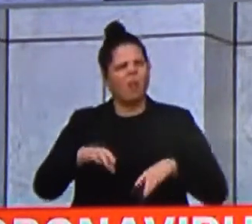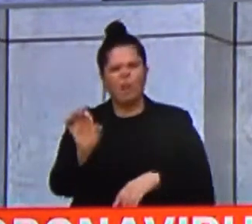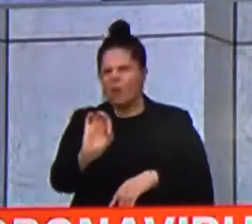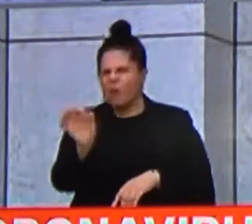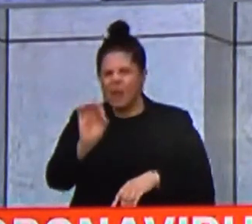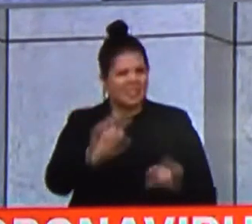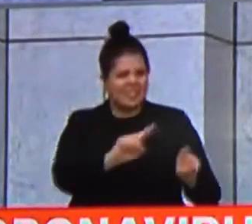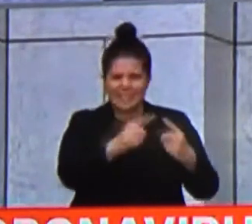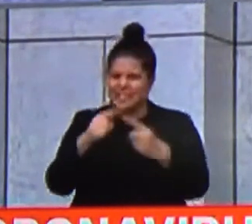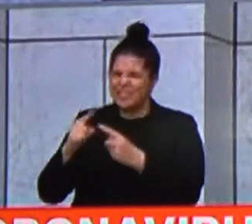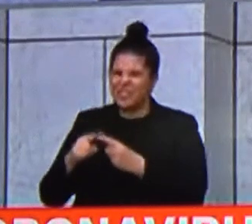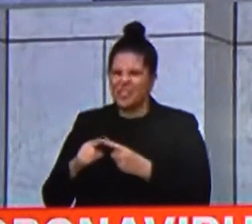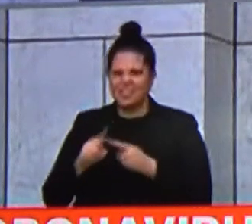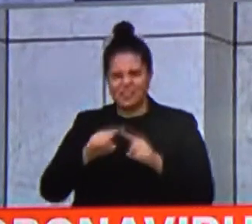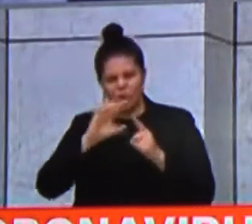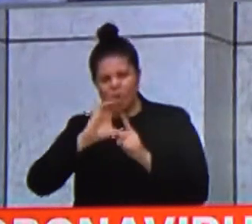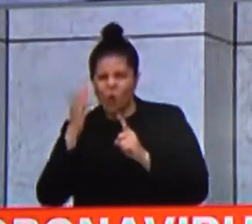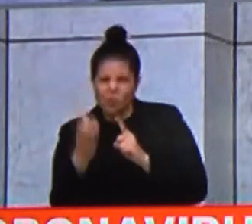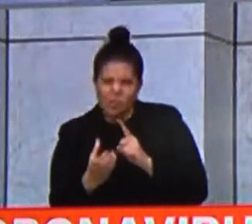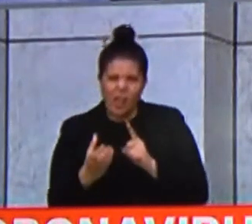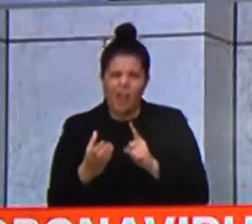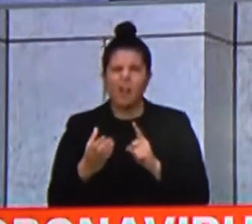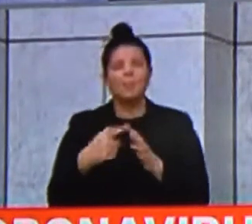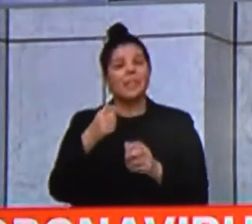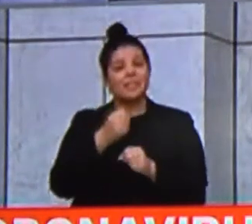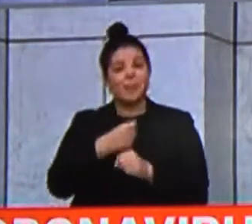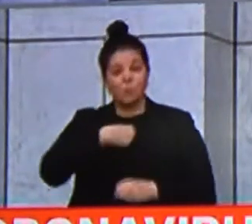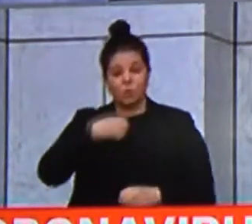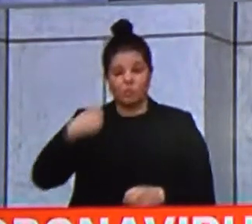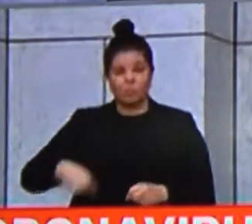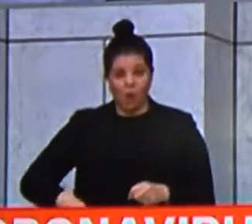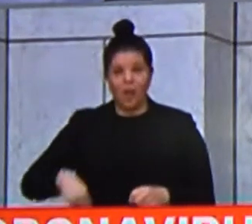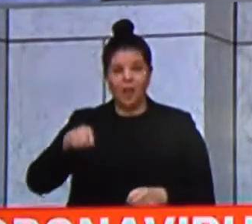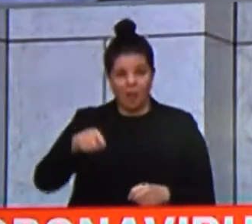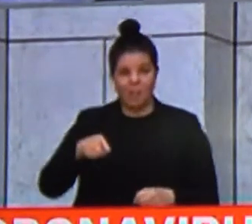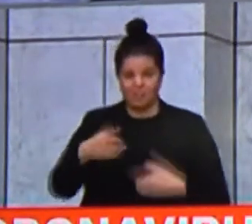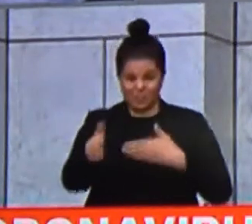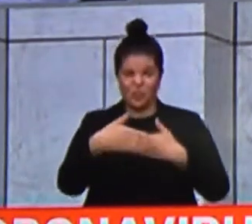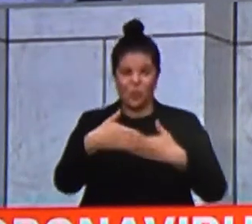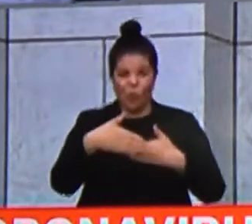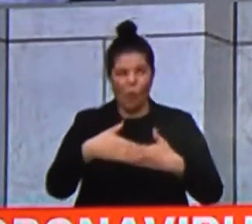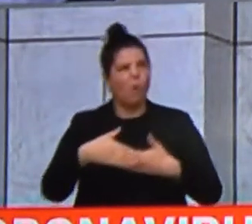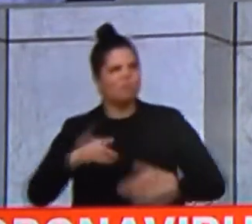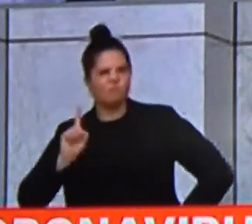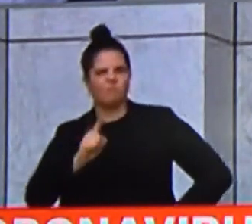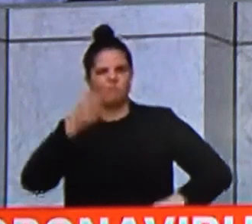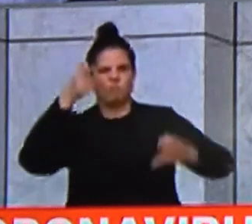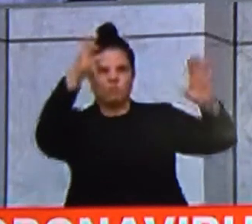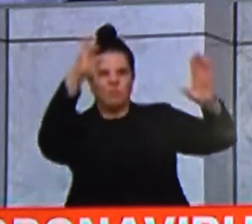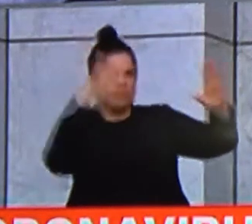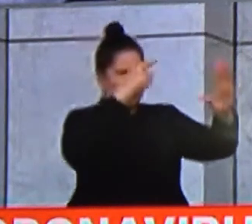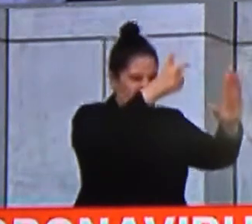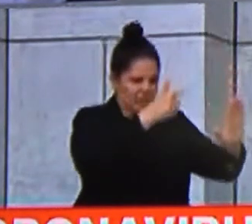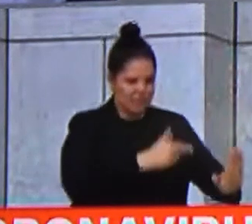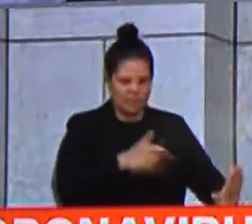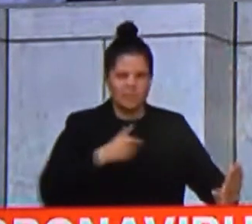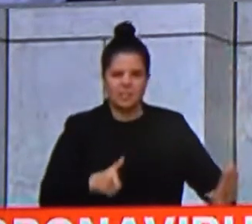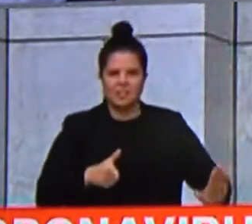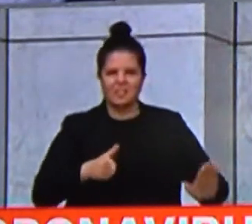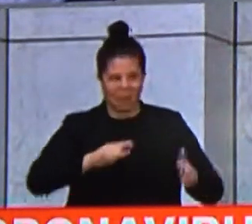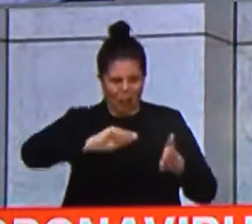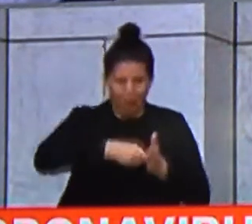can reach millions of people is a very complicated exercise, and that's what the work we're engaged in doing. But the principles, I can